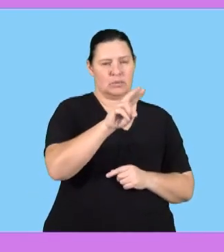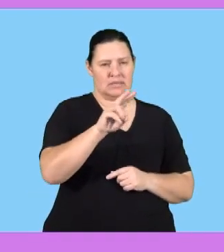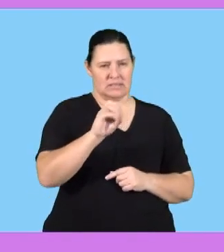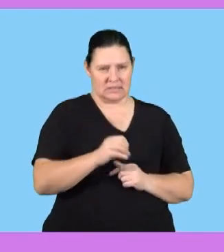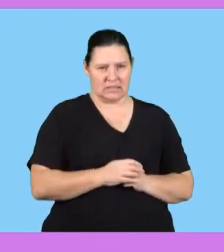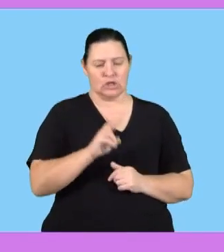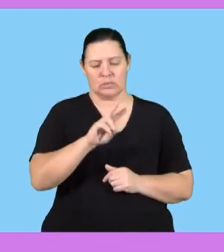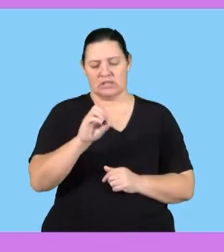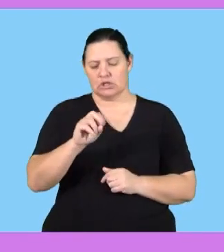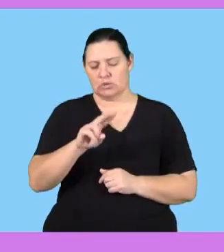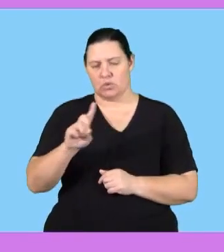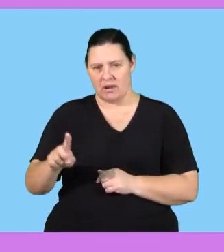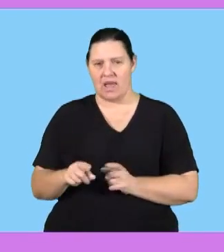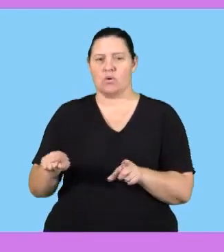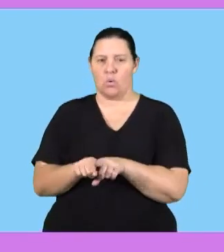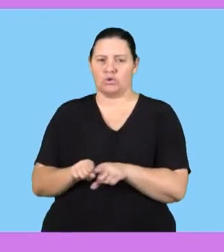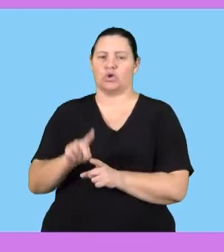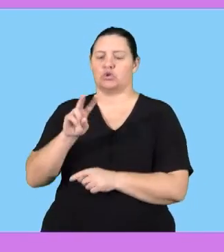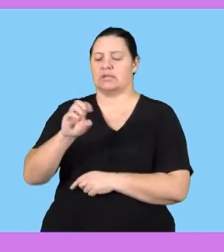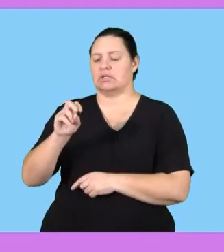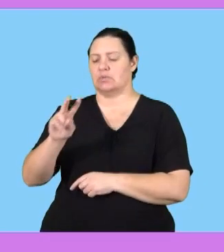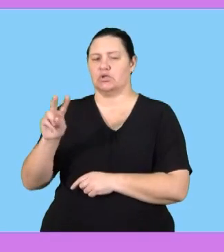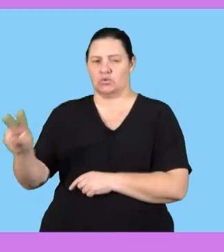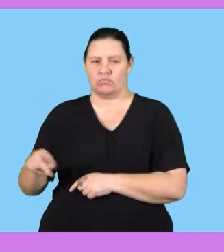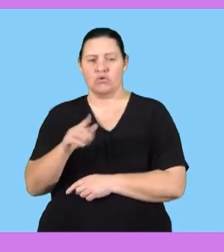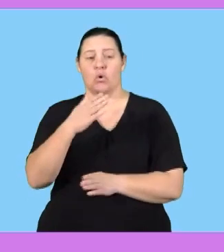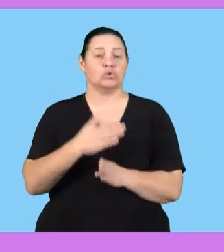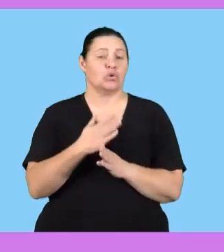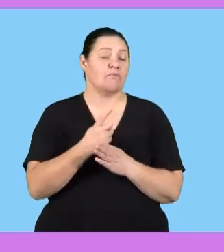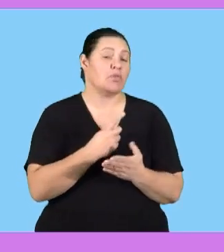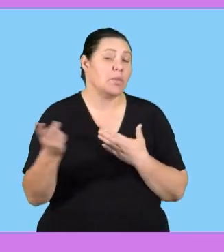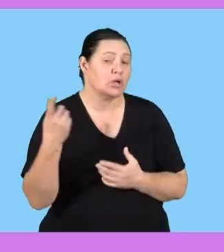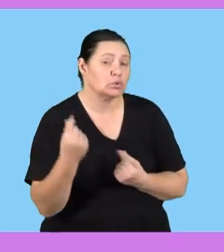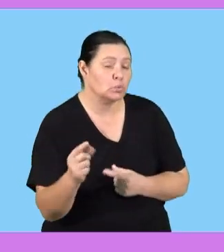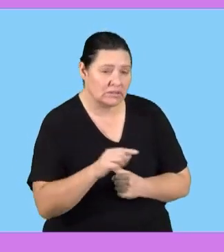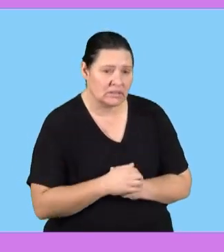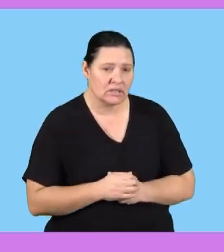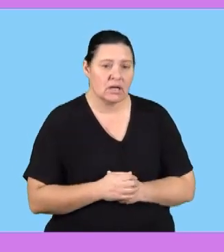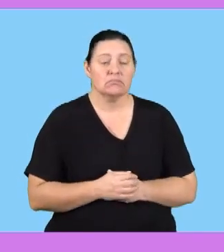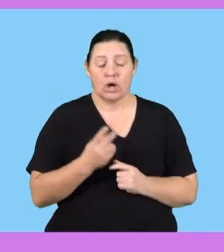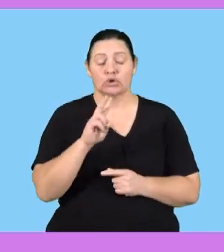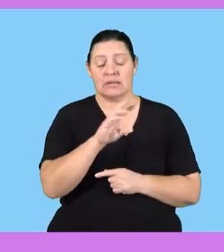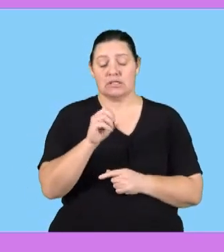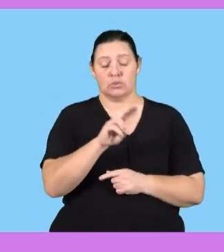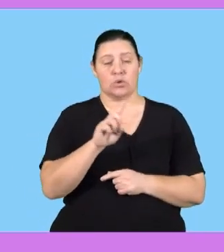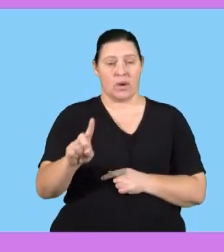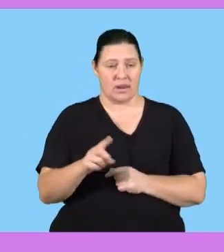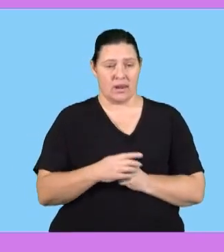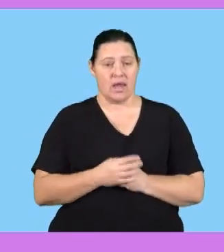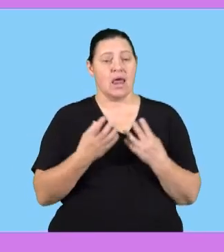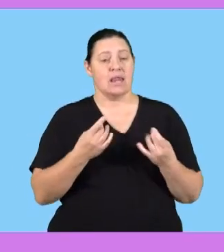for 2020, 2021, and 2022. So what is your job for the week? Right, it says,